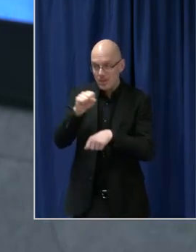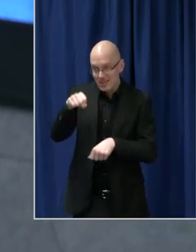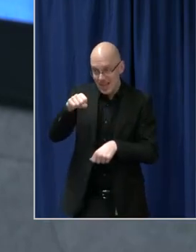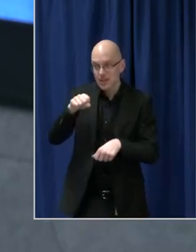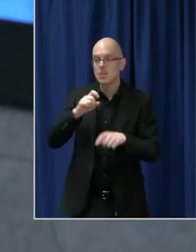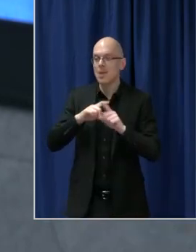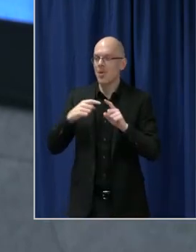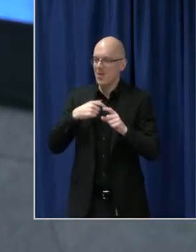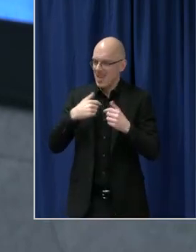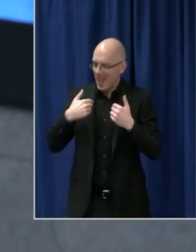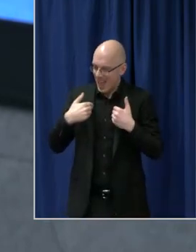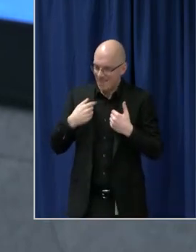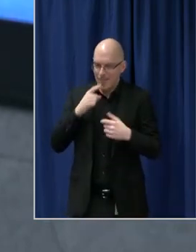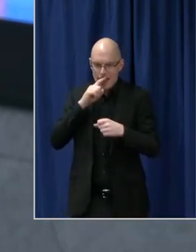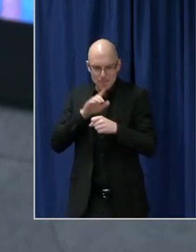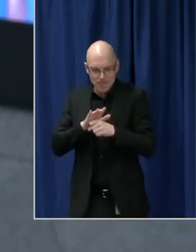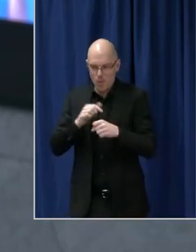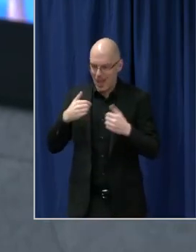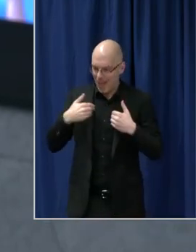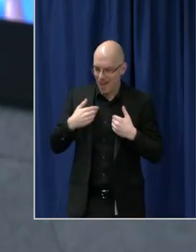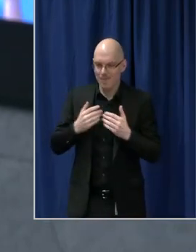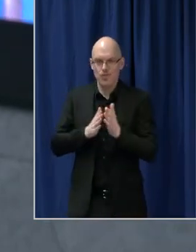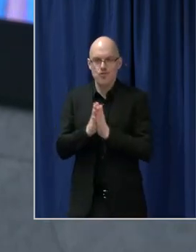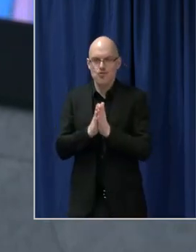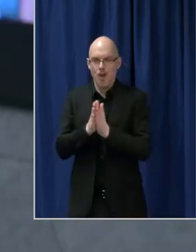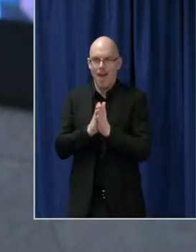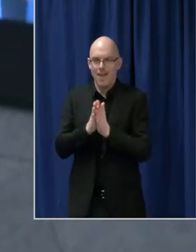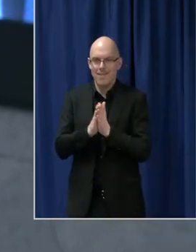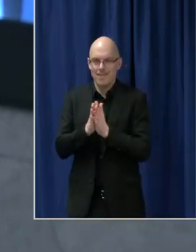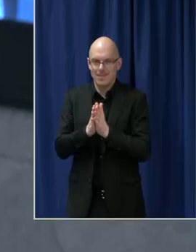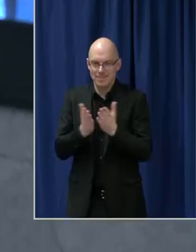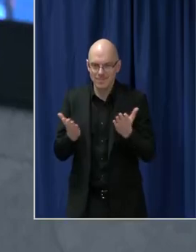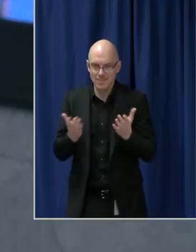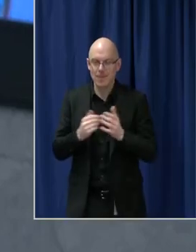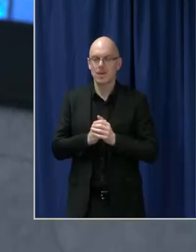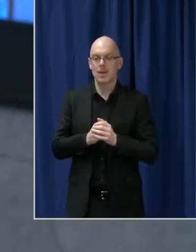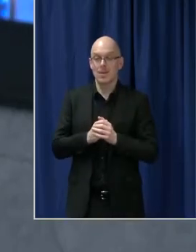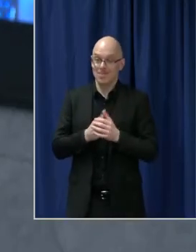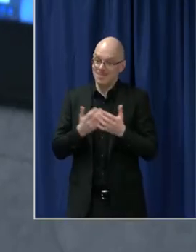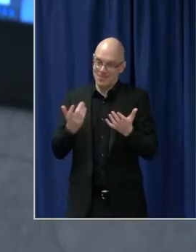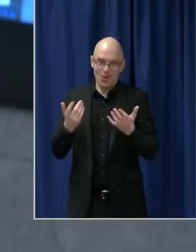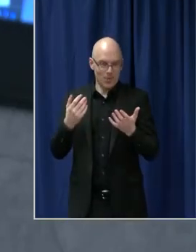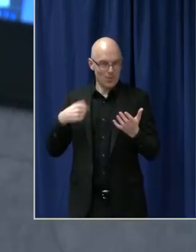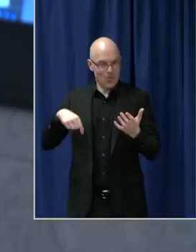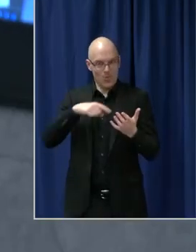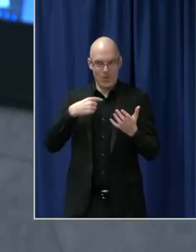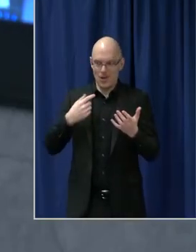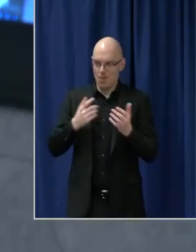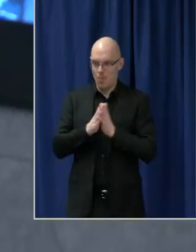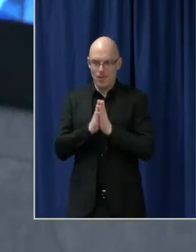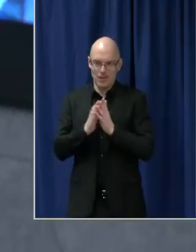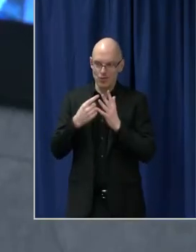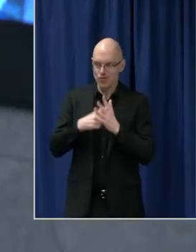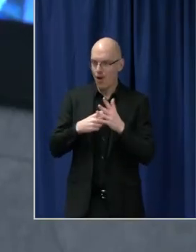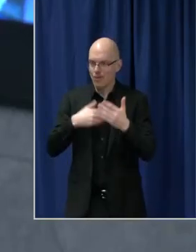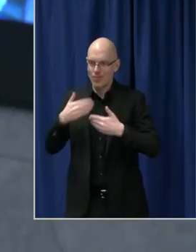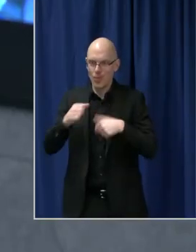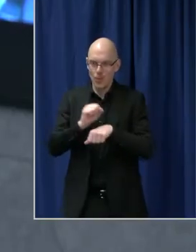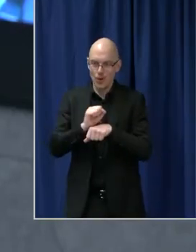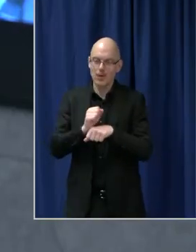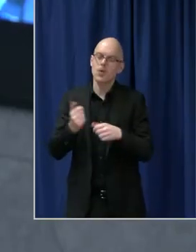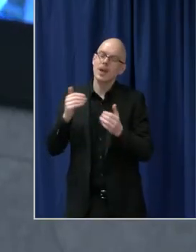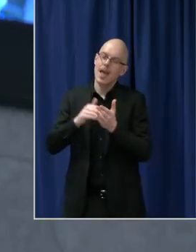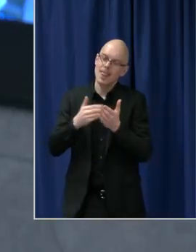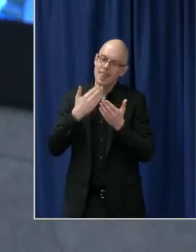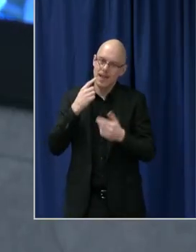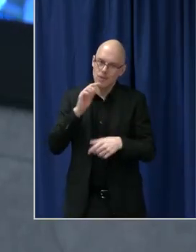the resolve that we need. It's all the more reason for us to get started. So thank you all truly for your hard work,